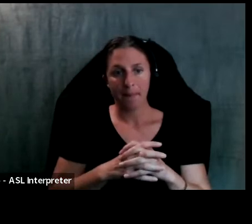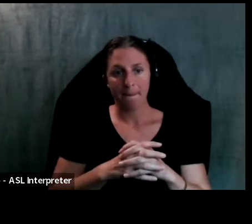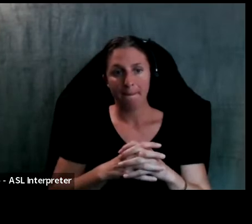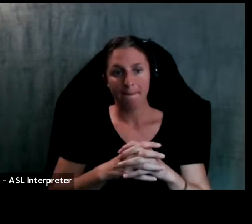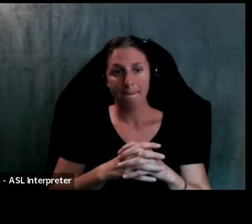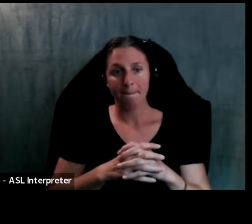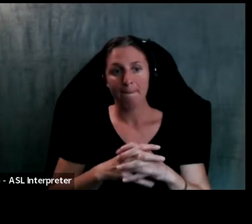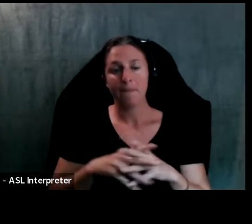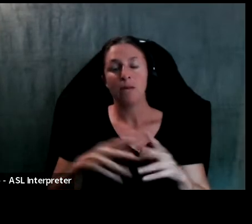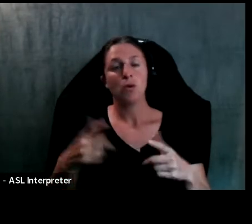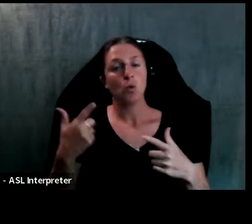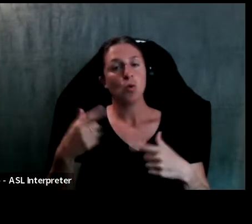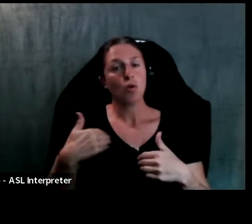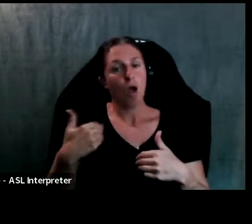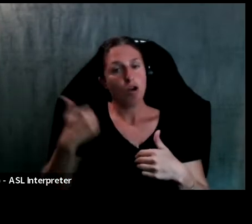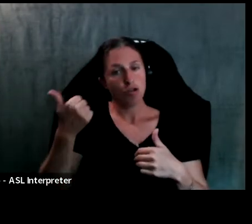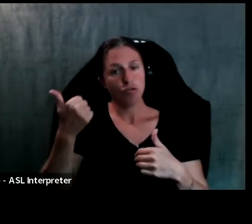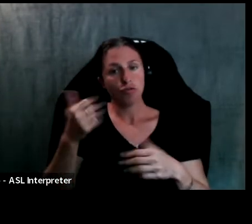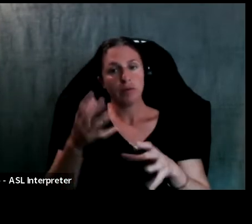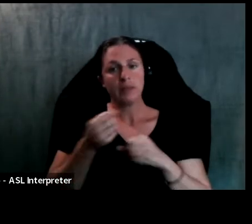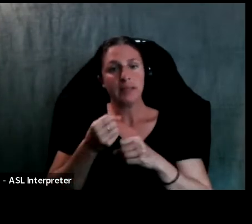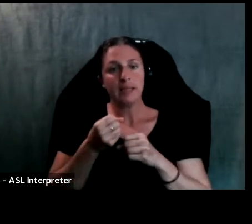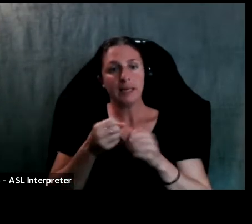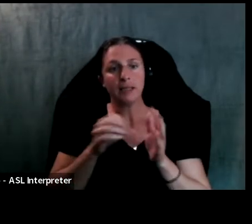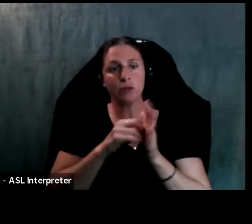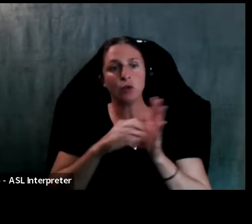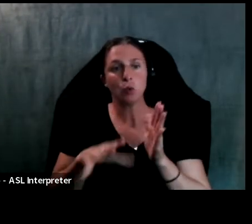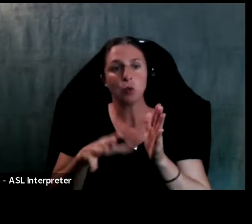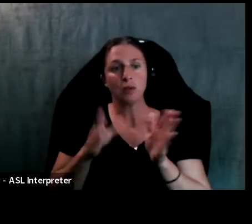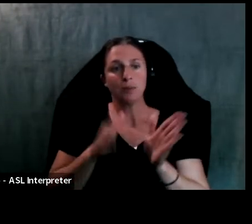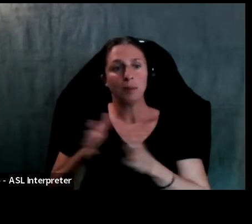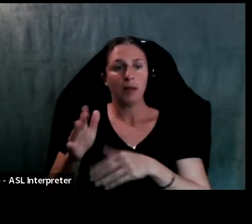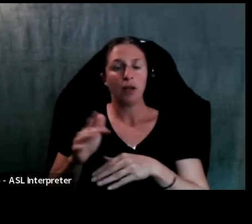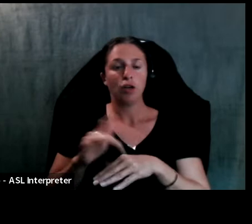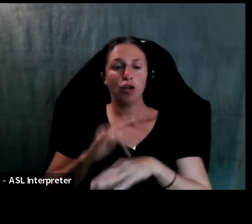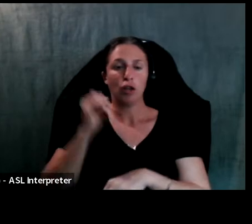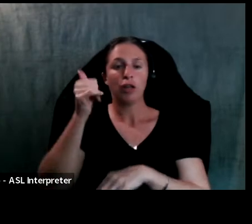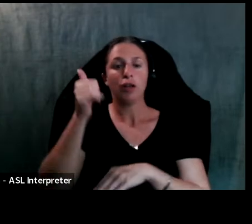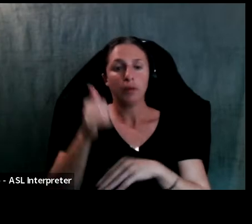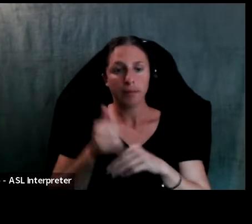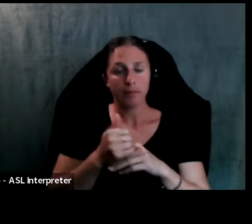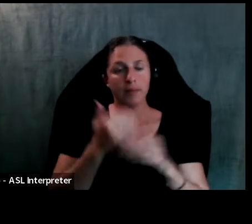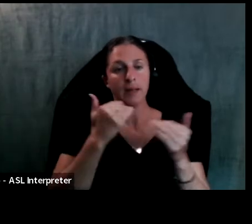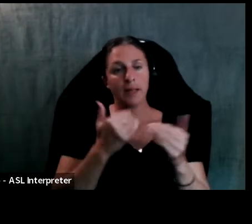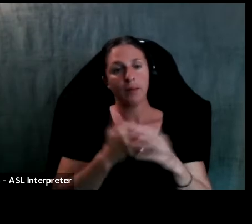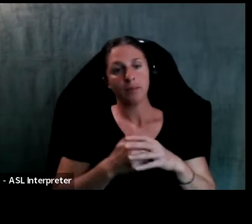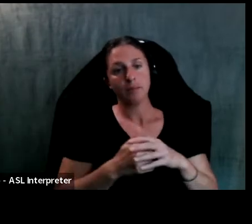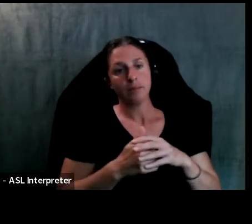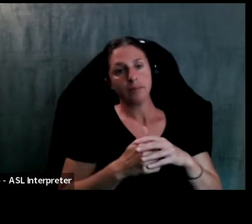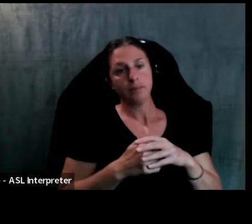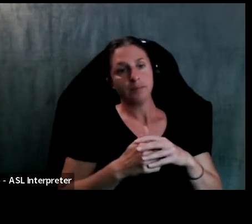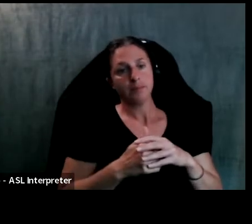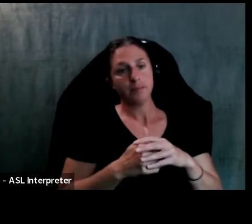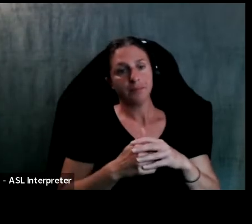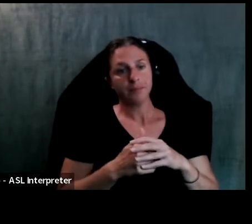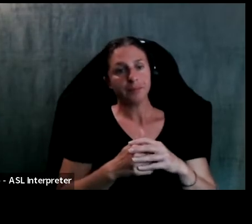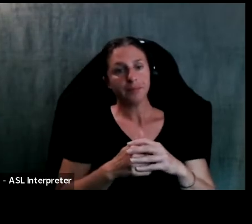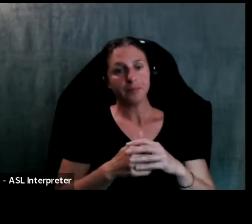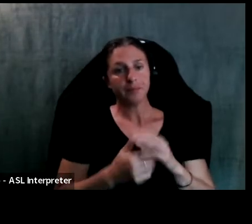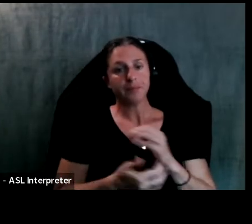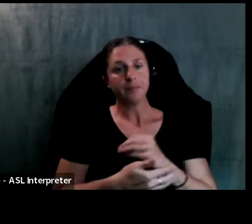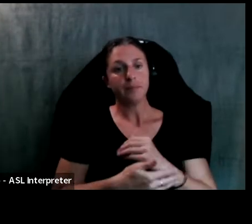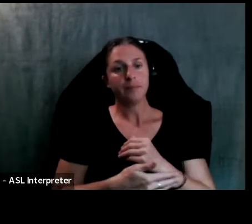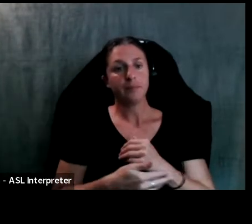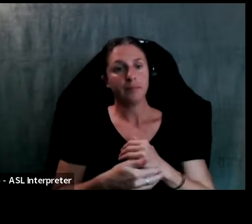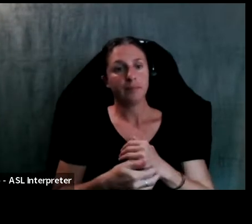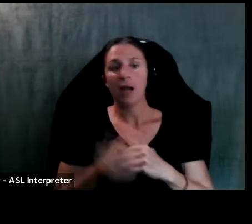go younger and get students prepared earlier. Thank you. Okay. I have a Anyone else? comment. Okay. I just want to